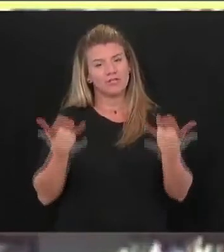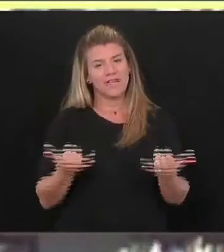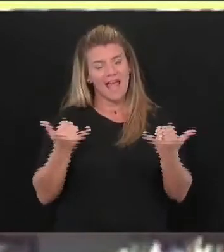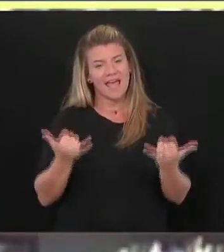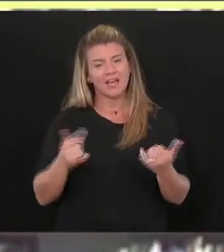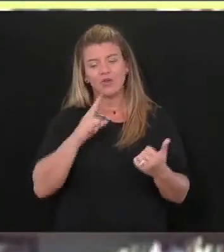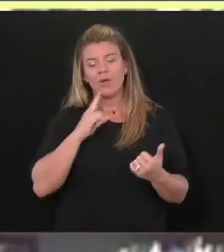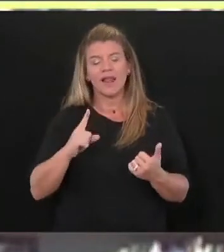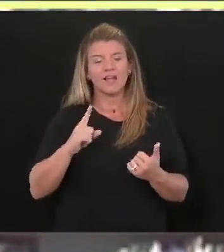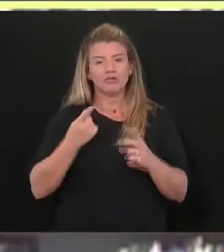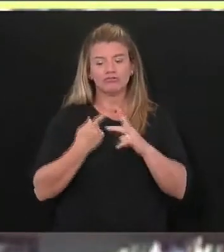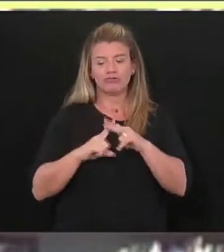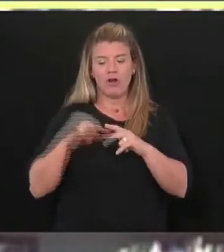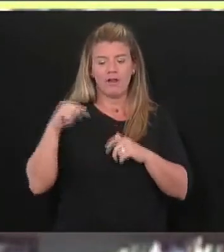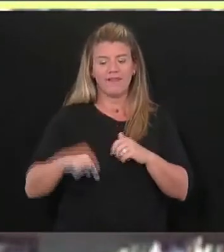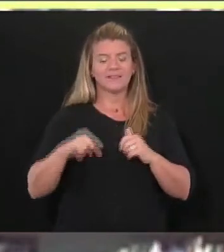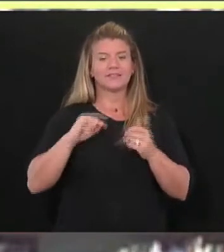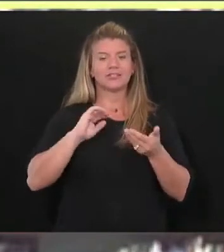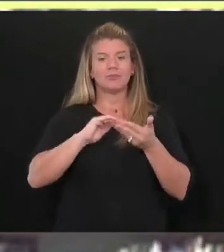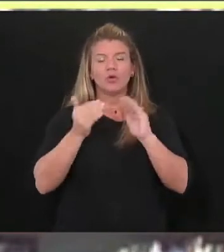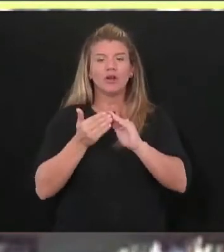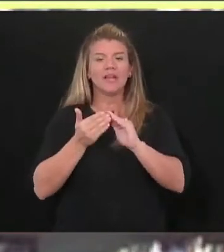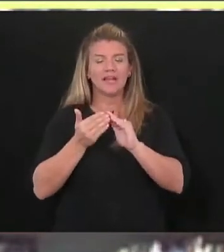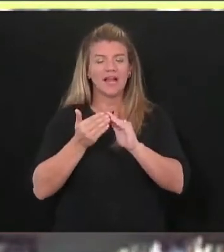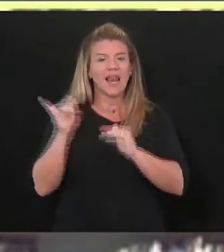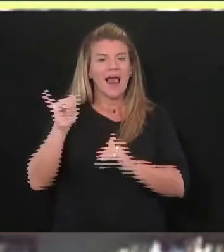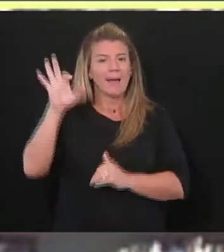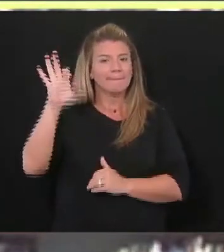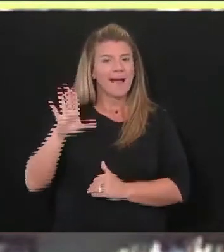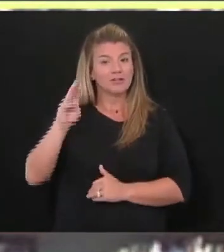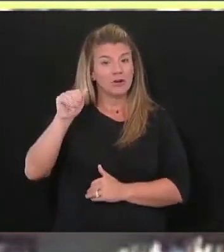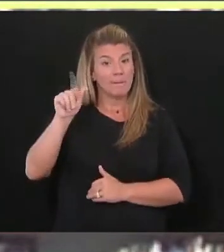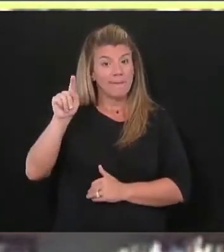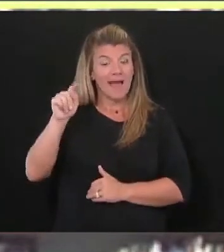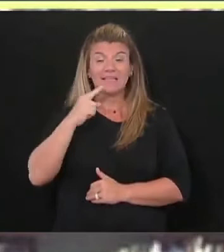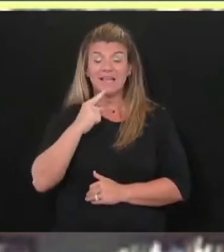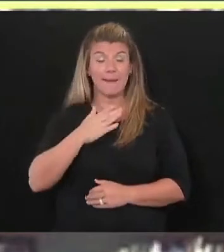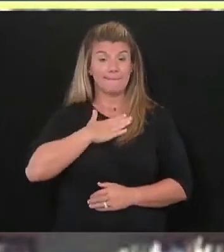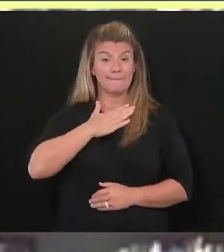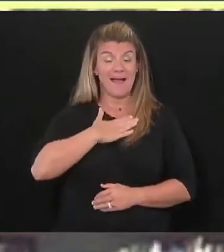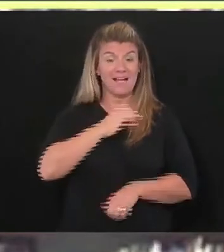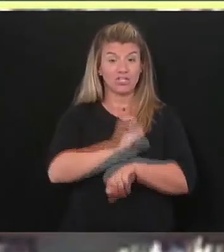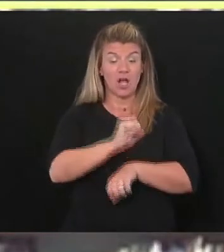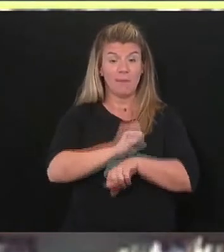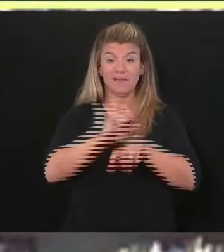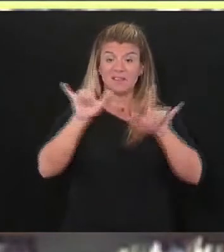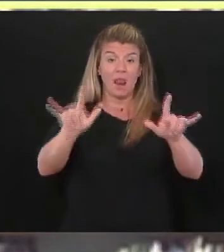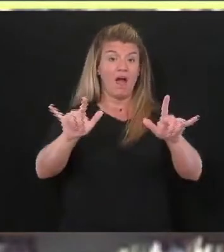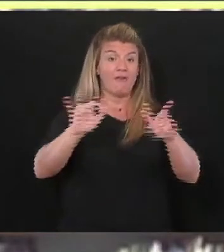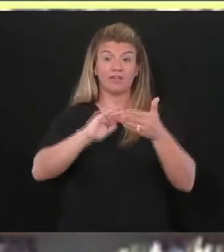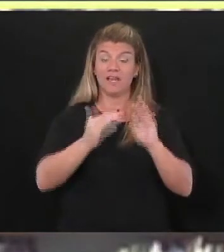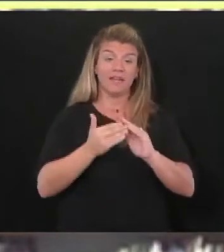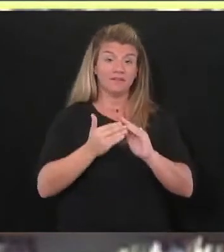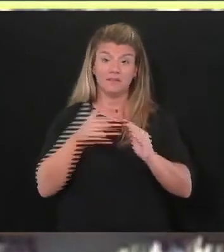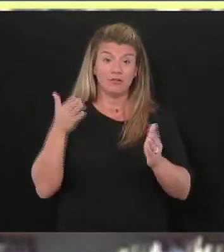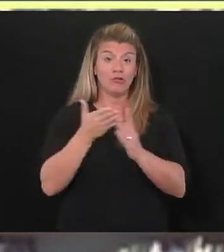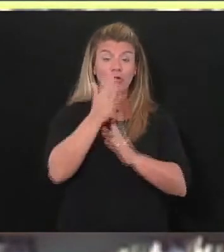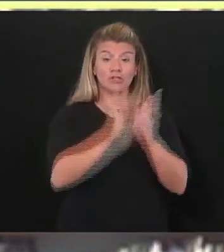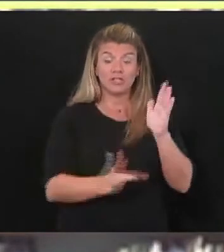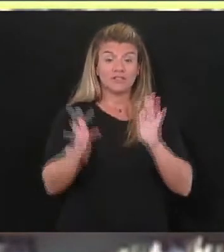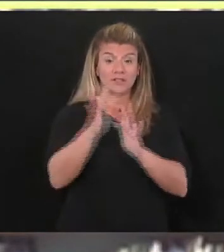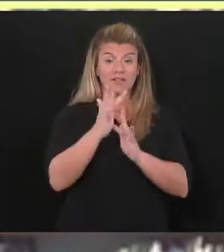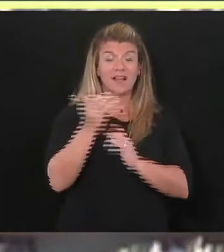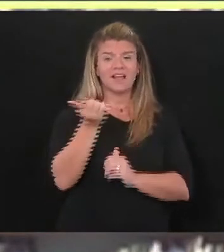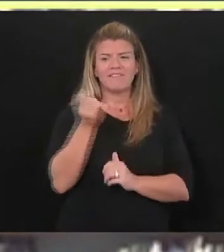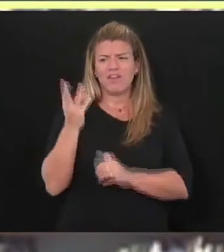a joy to serve our communities. As Pastor Matt said, my job is to love our city in the name of Jesus. Several years ago, but